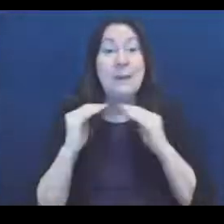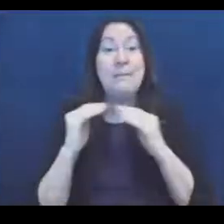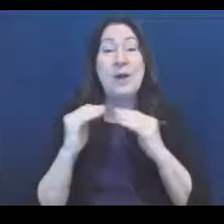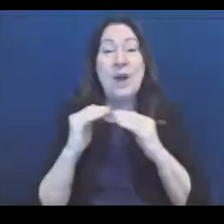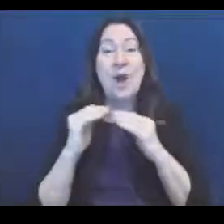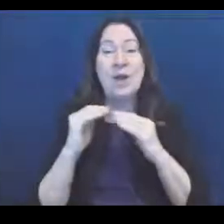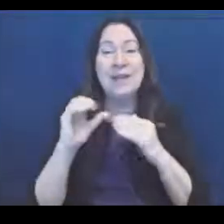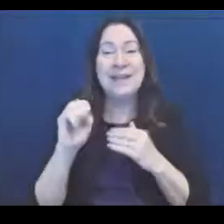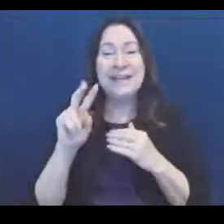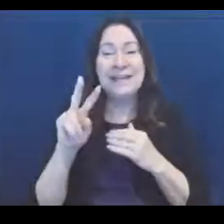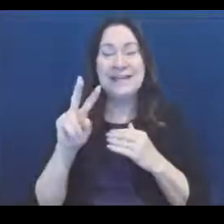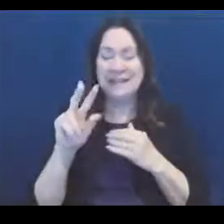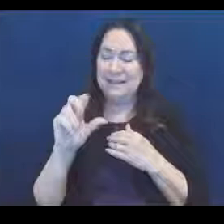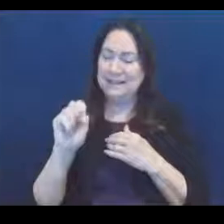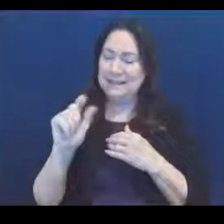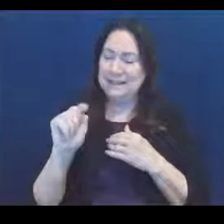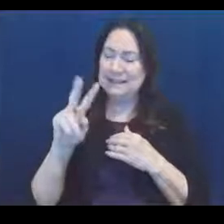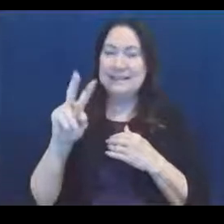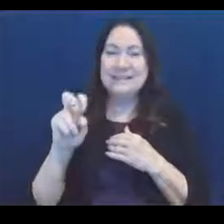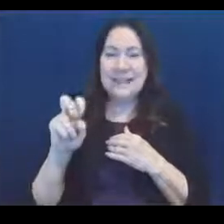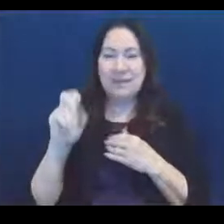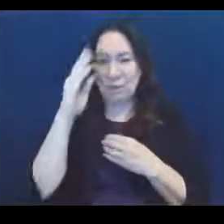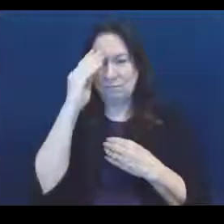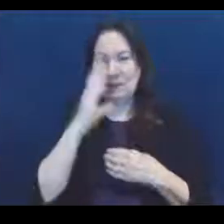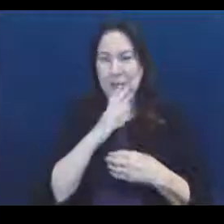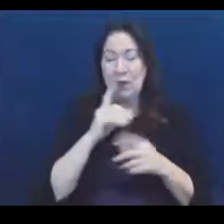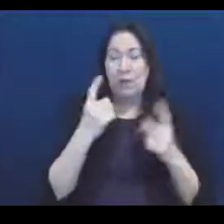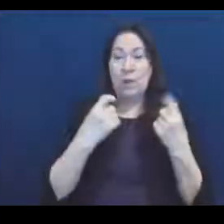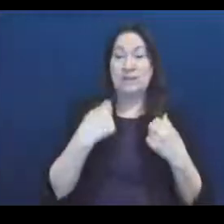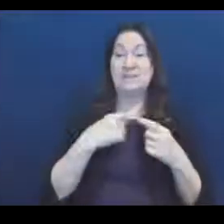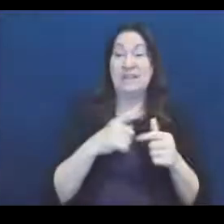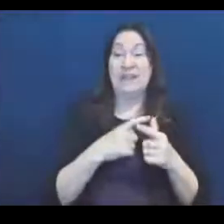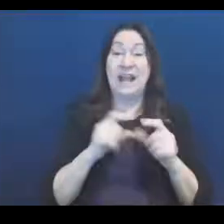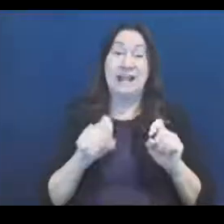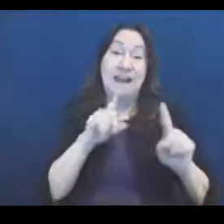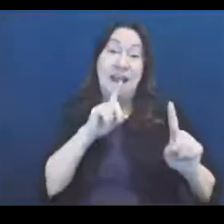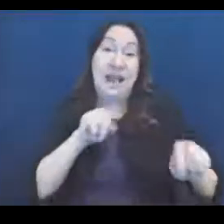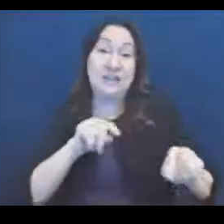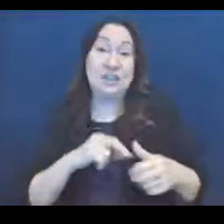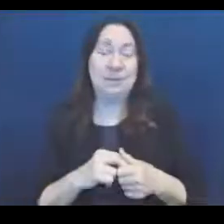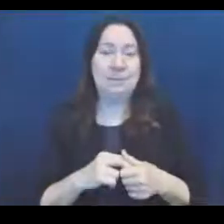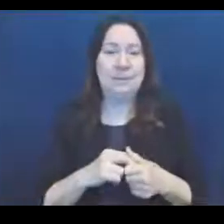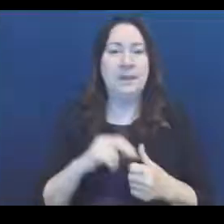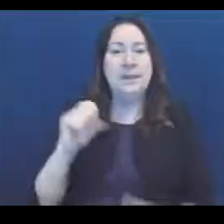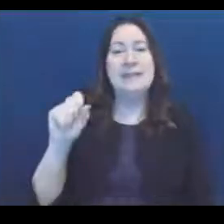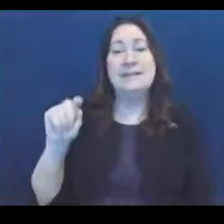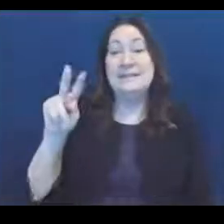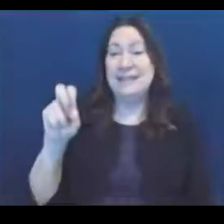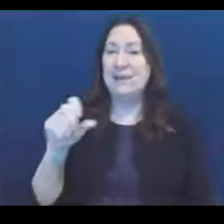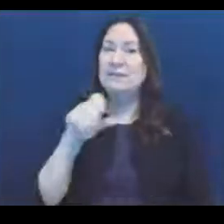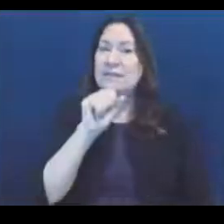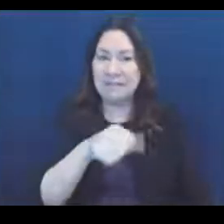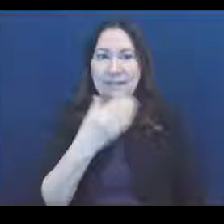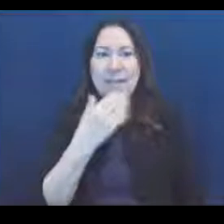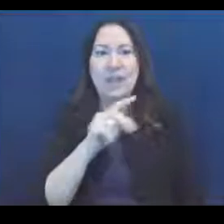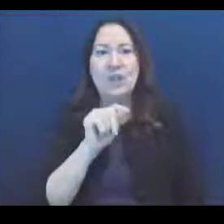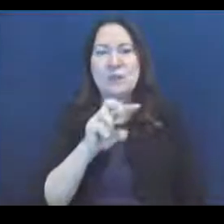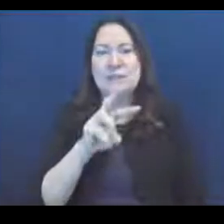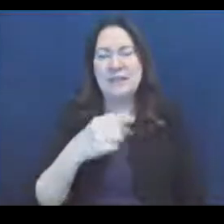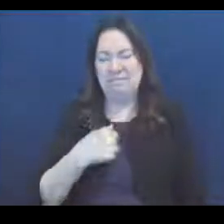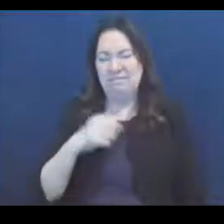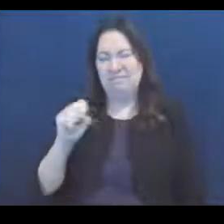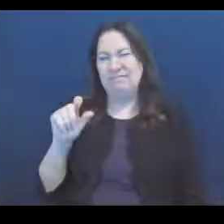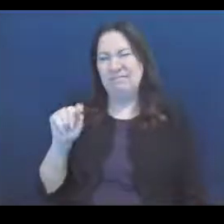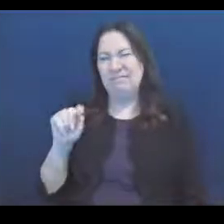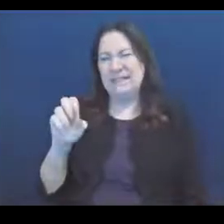going to be helping to relay those questions to me, and we'll see if we can get some answers to you. Yes, great, Tim. Thanks. This is Steve.